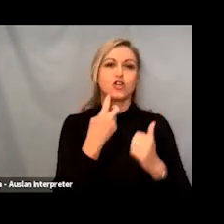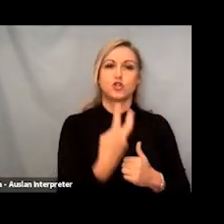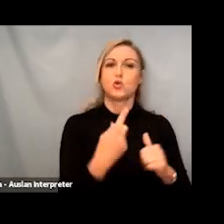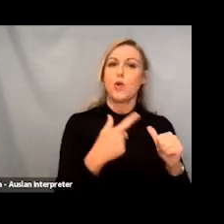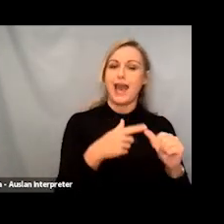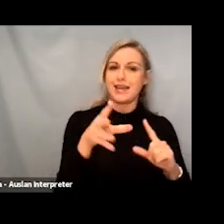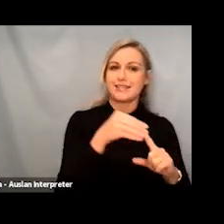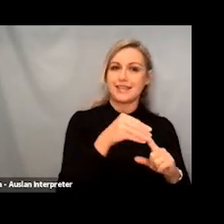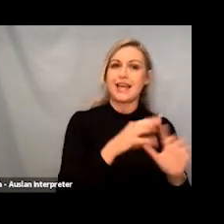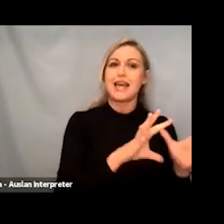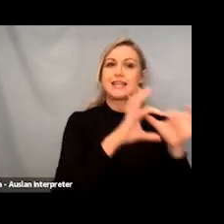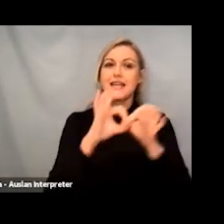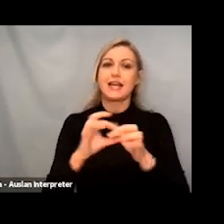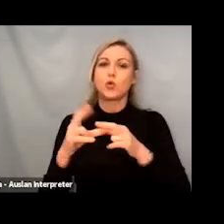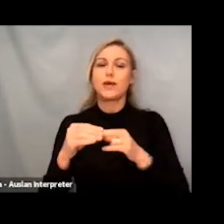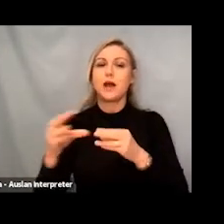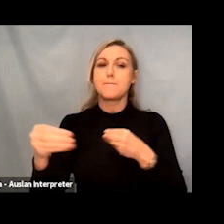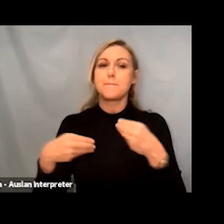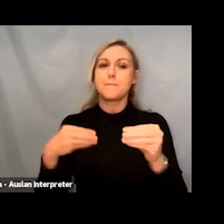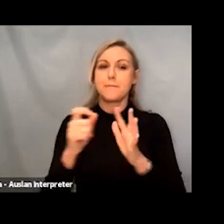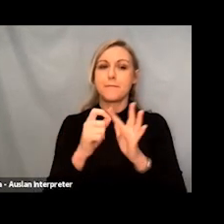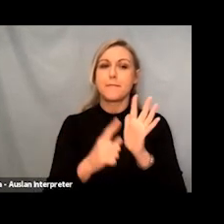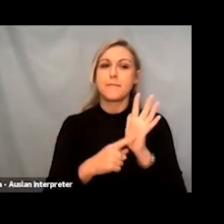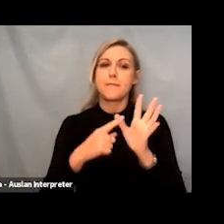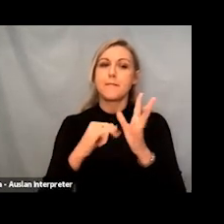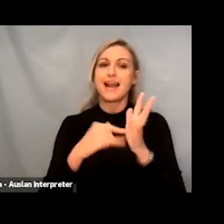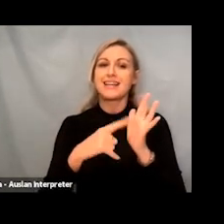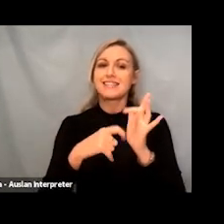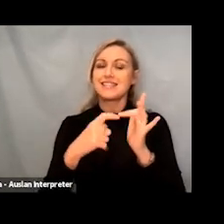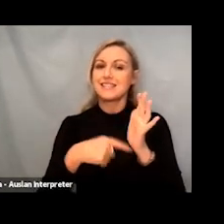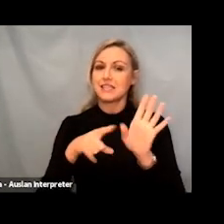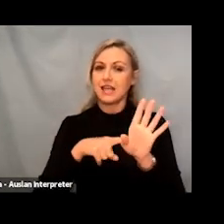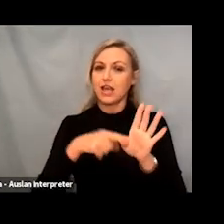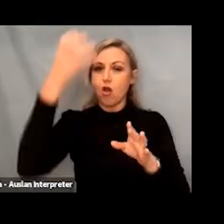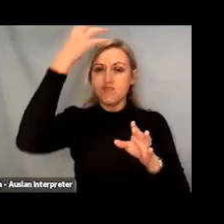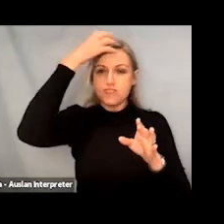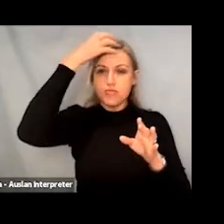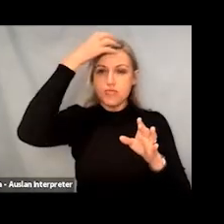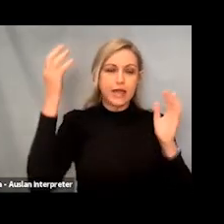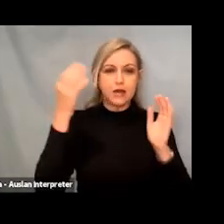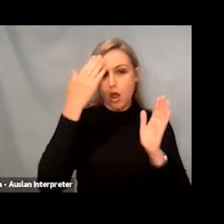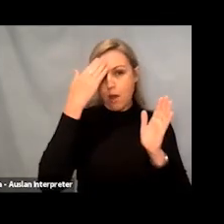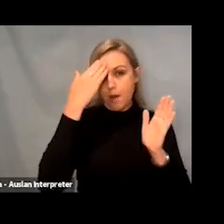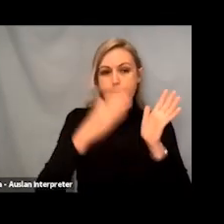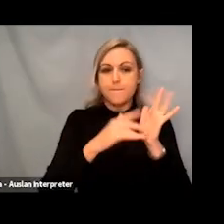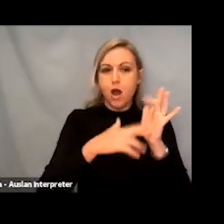to plasticity. We could say brain, mind, and behavioral plasticity. So plasticity,